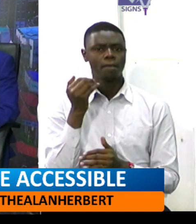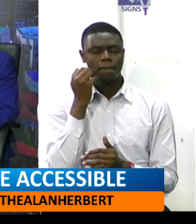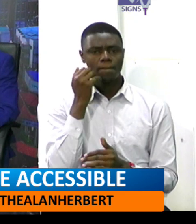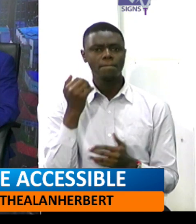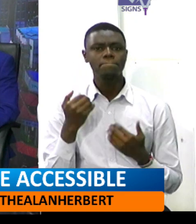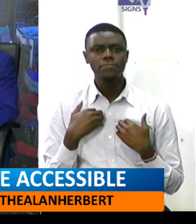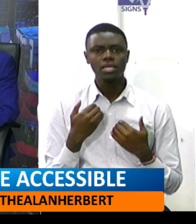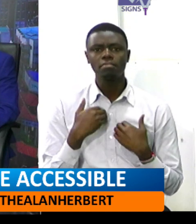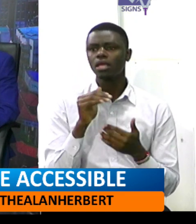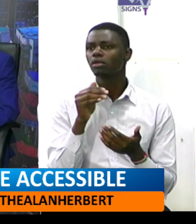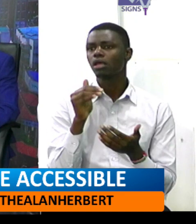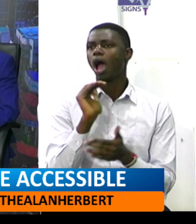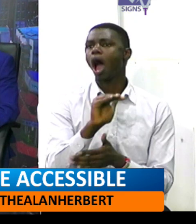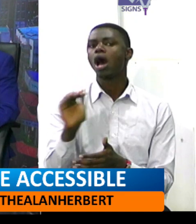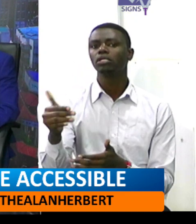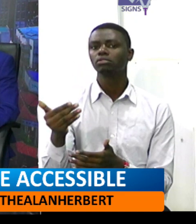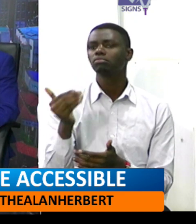claim my